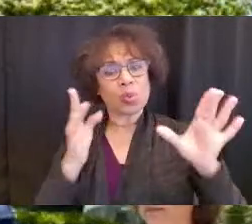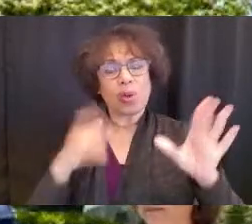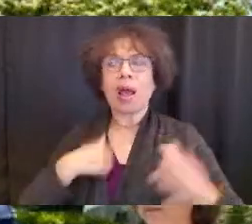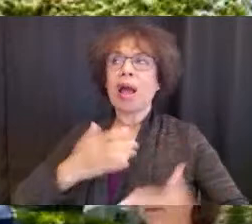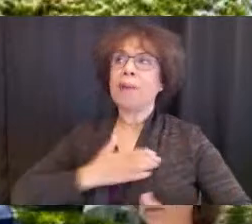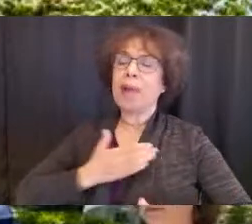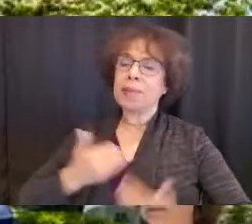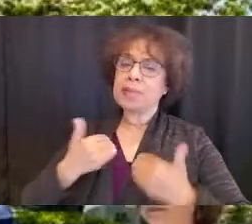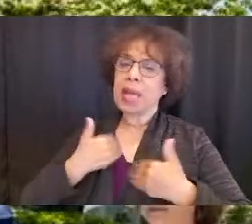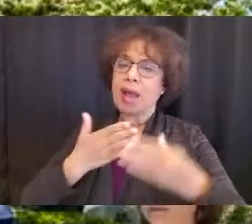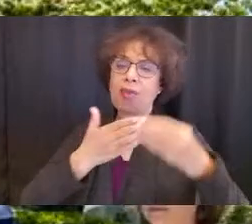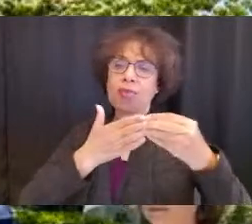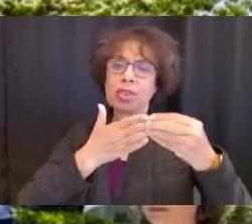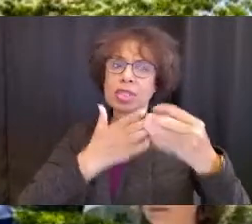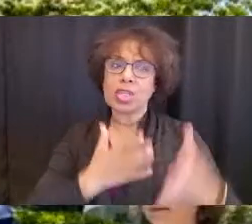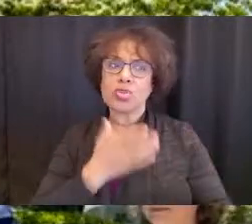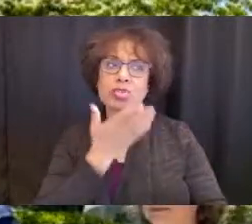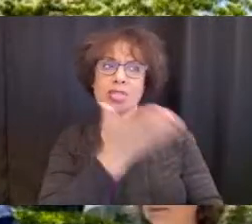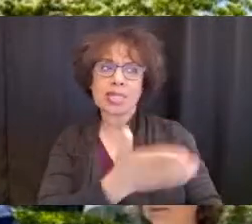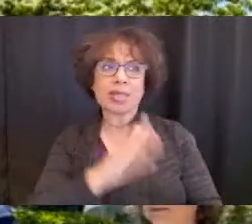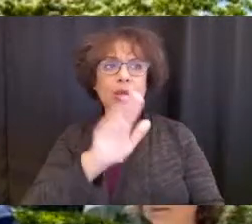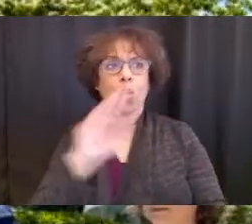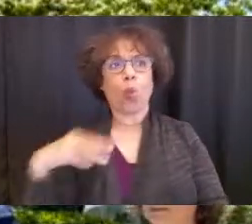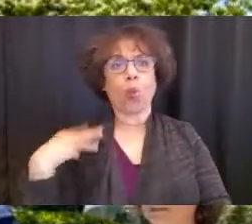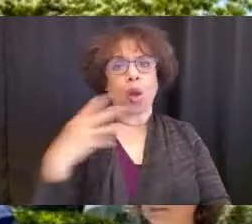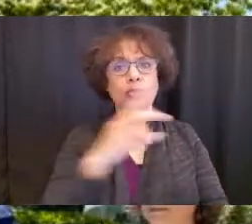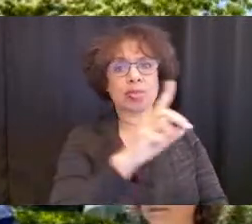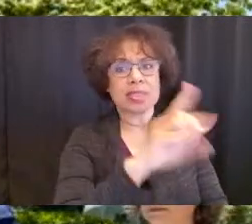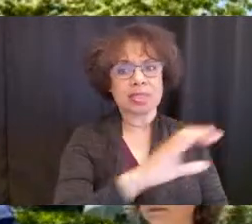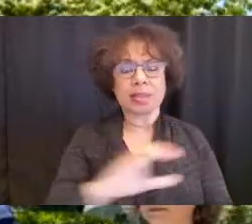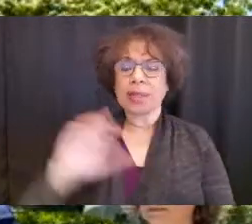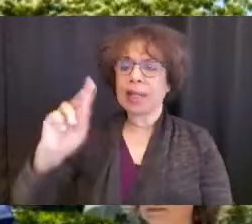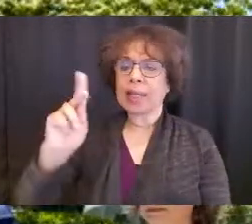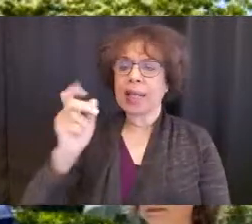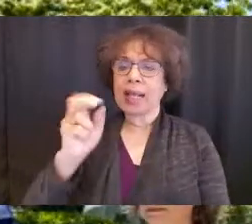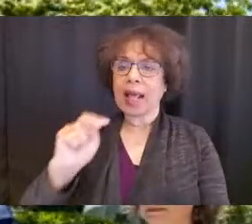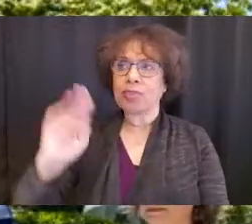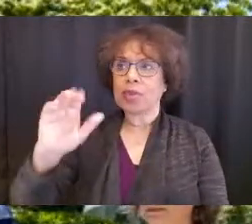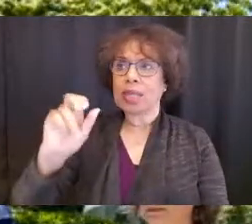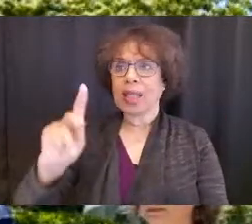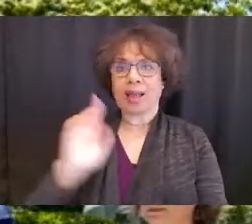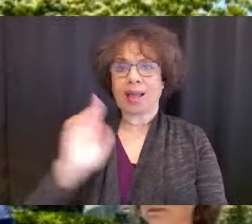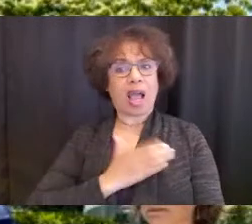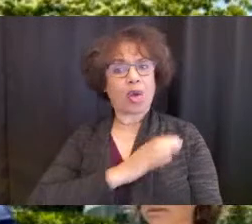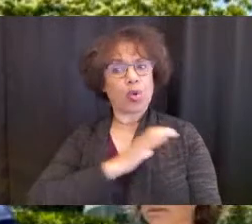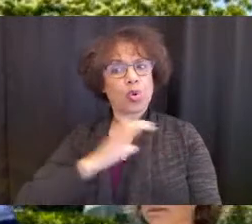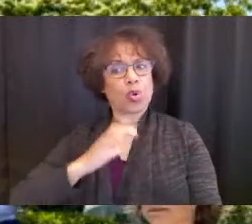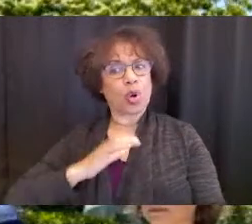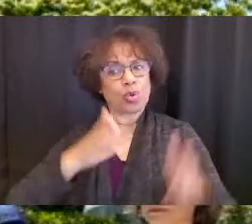to have leadership in DC, strong leaders like Katherine Clark, our Congresswoman.